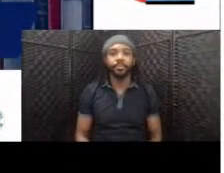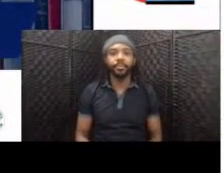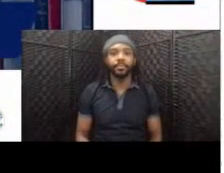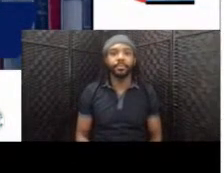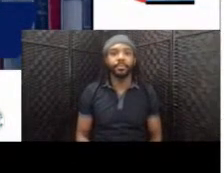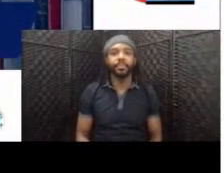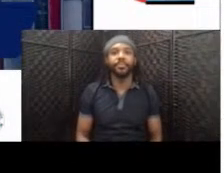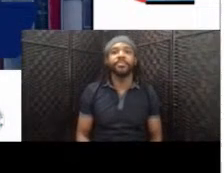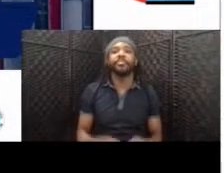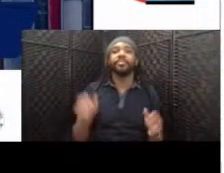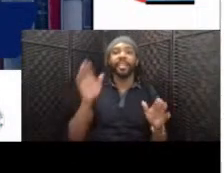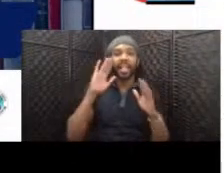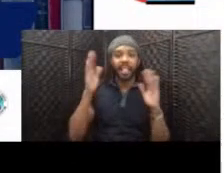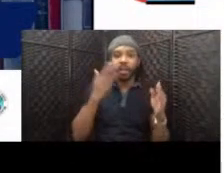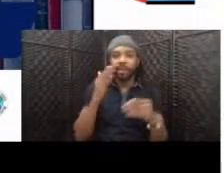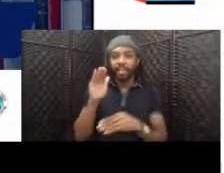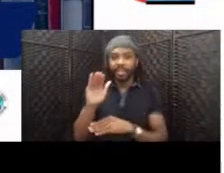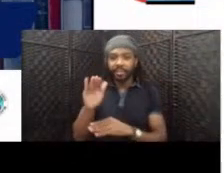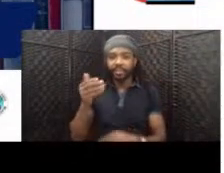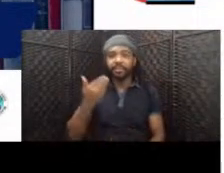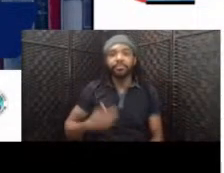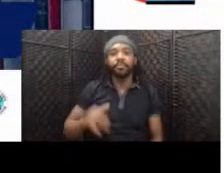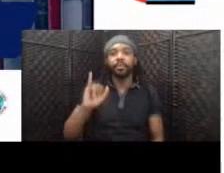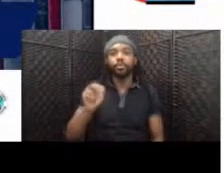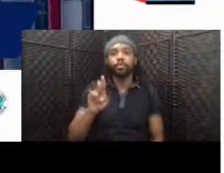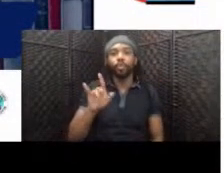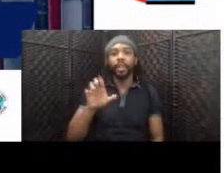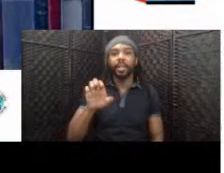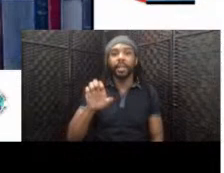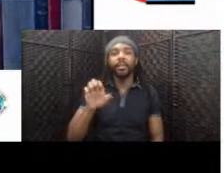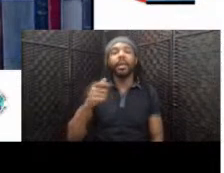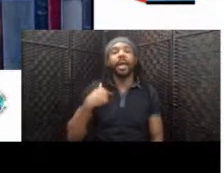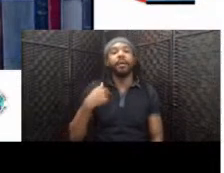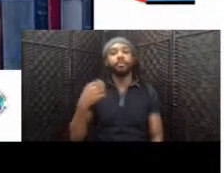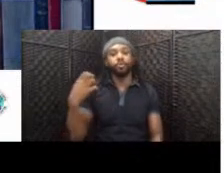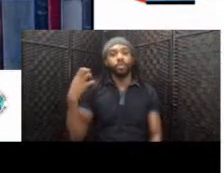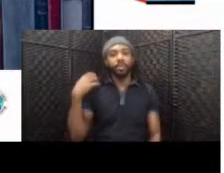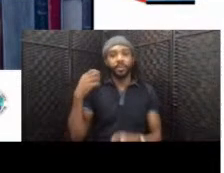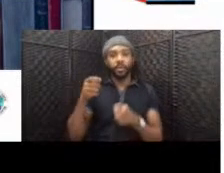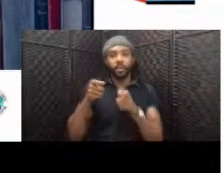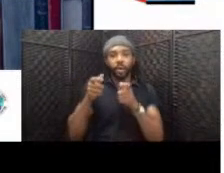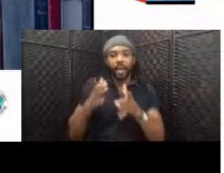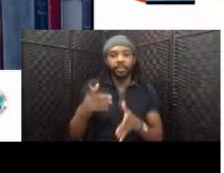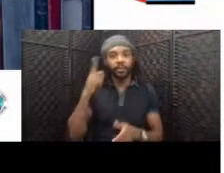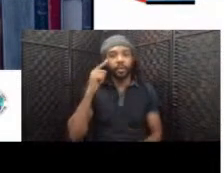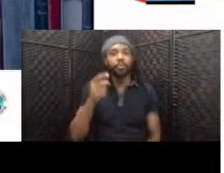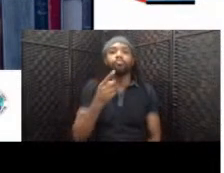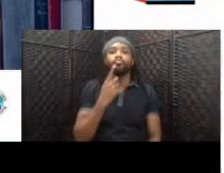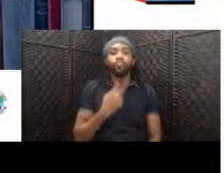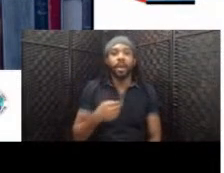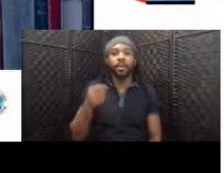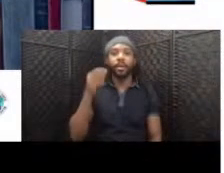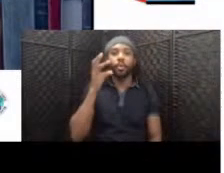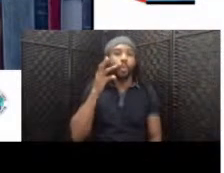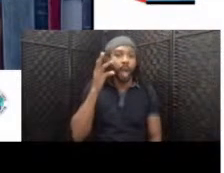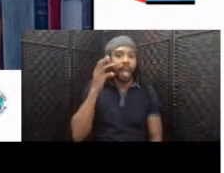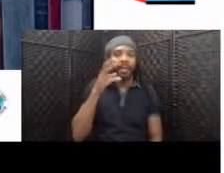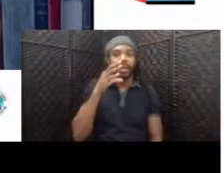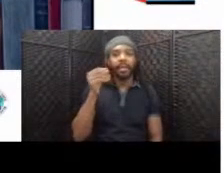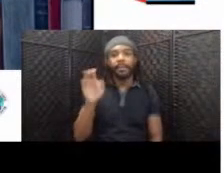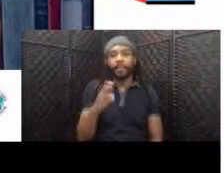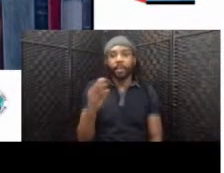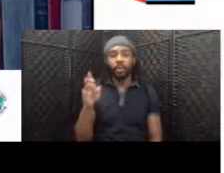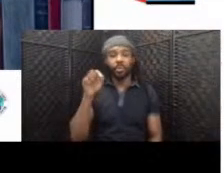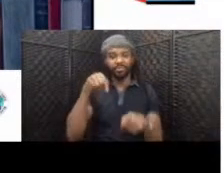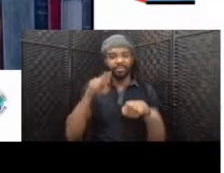Hi, good evening. I'm Julie Womack. I am the Chief Organizing Officer for Red, Wine, and Blue. We are a national